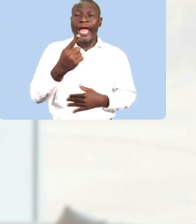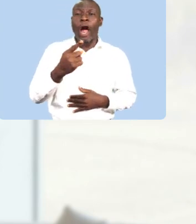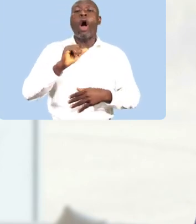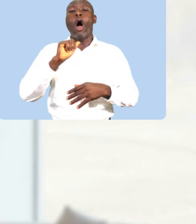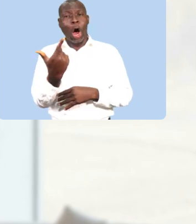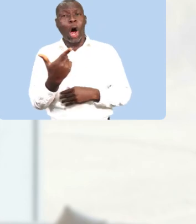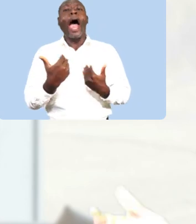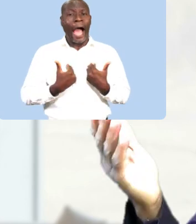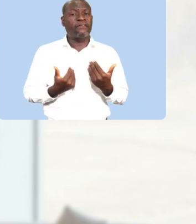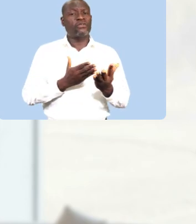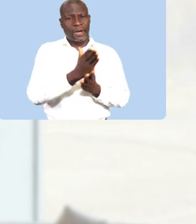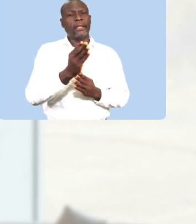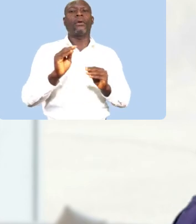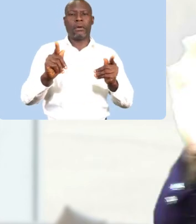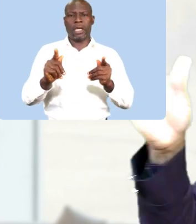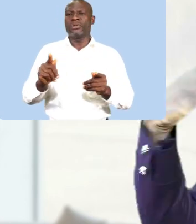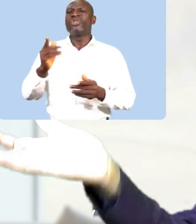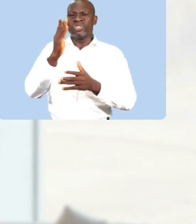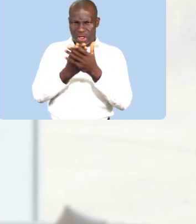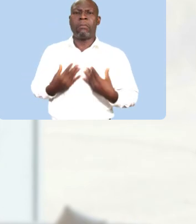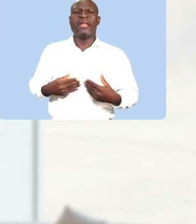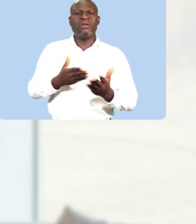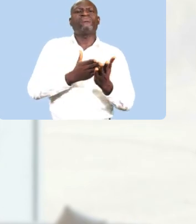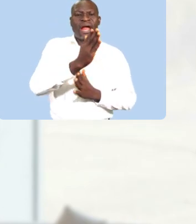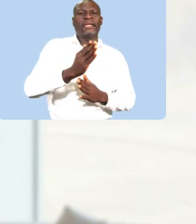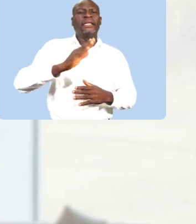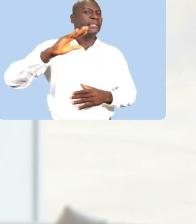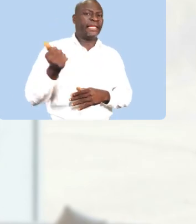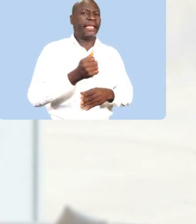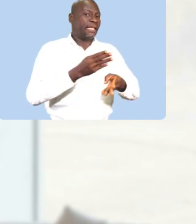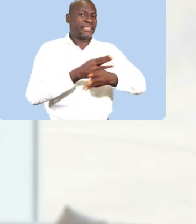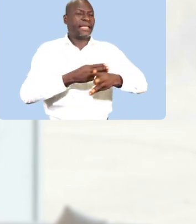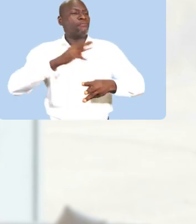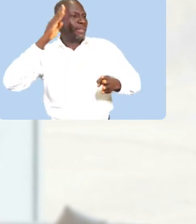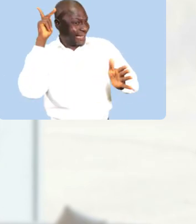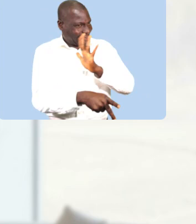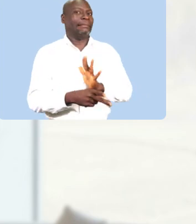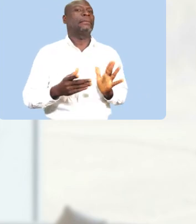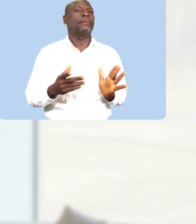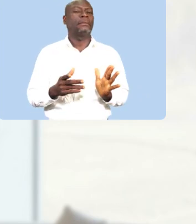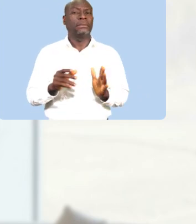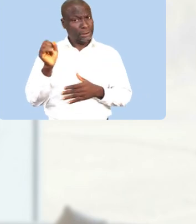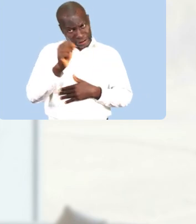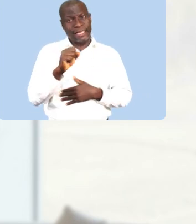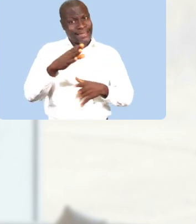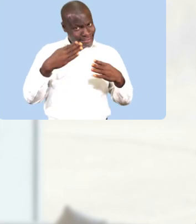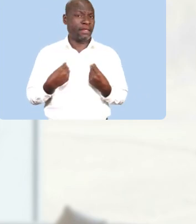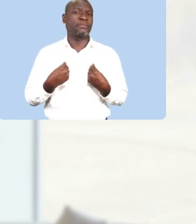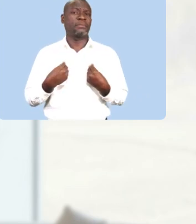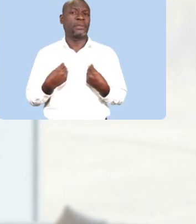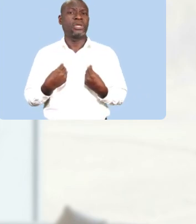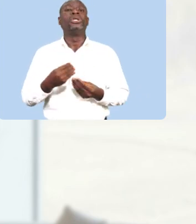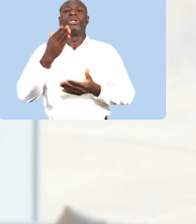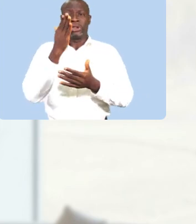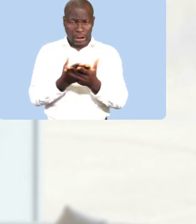e che se wo sori a on fa se kan no twa twa nkrofo ti ye ba ji atu odofo wo ti e me obi ne right